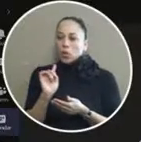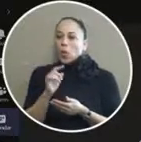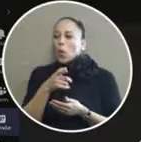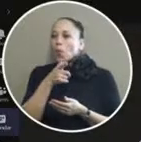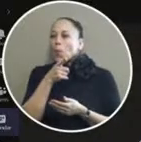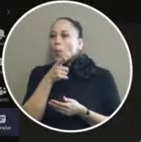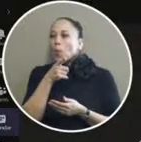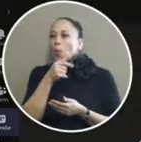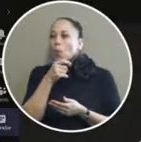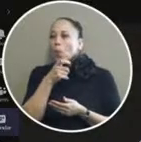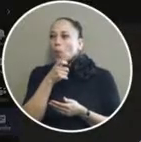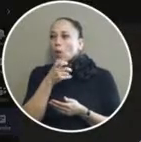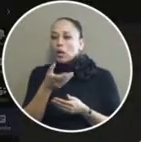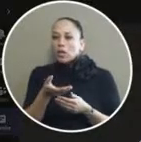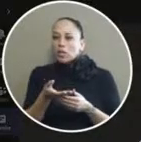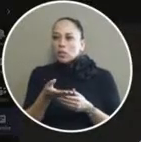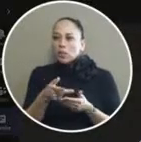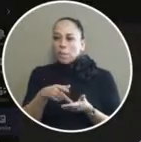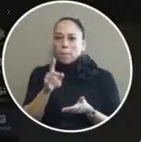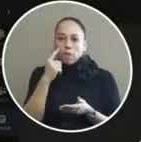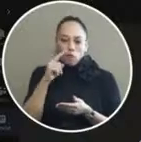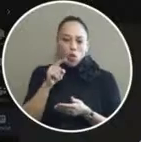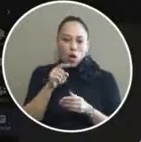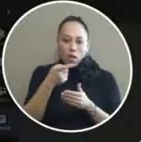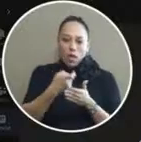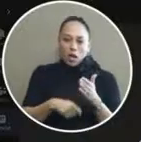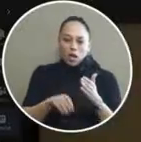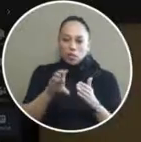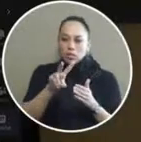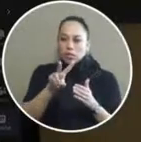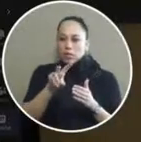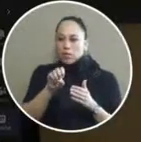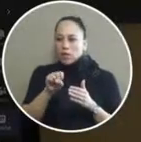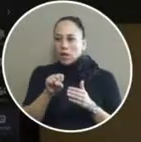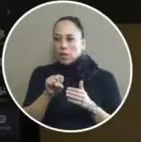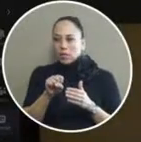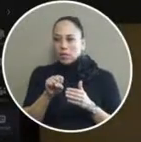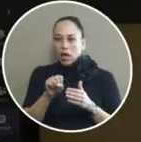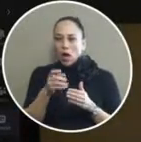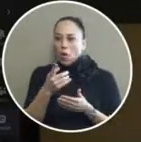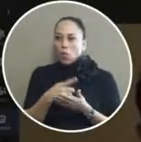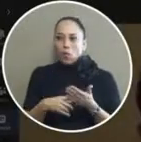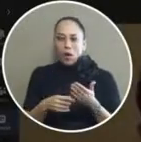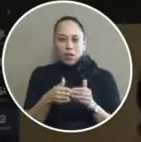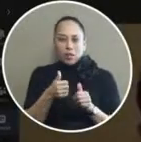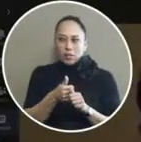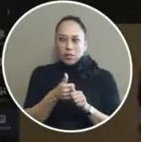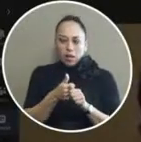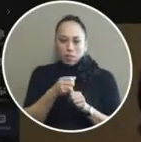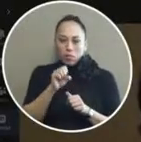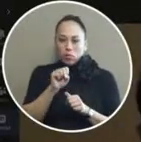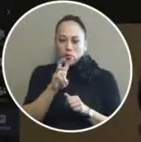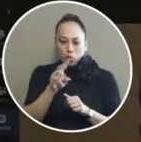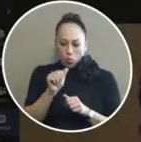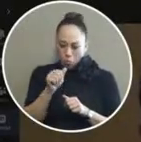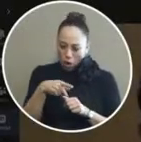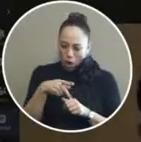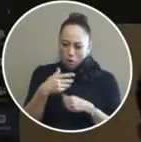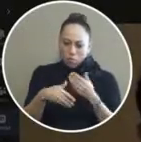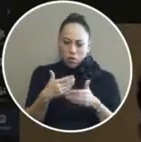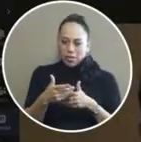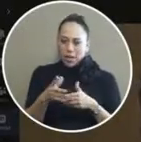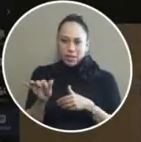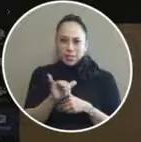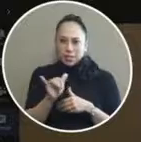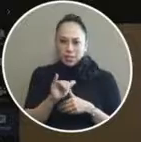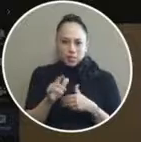Who is covering the cost for the CVS testing, and what is the self-swab process? Is that the same as